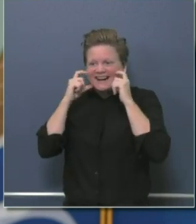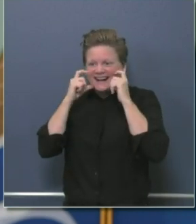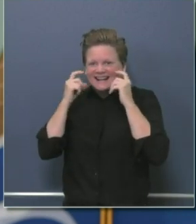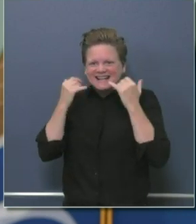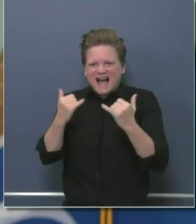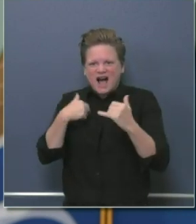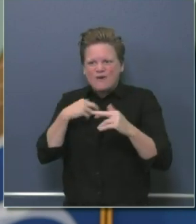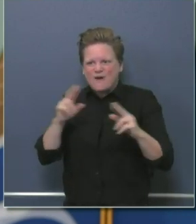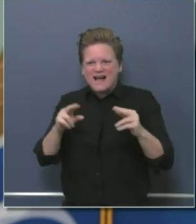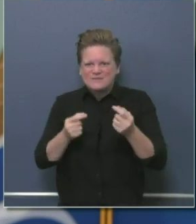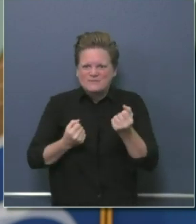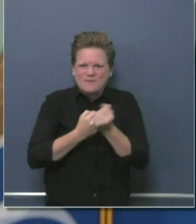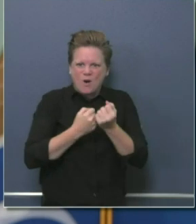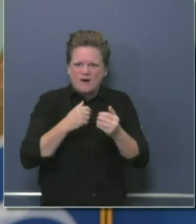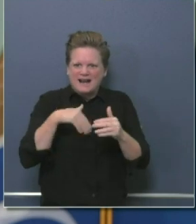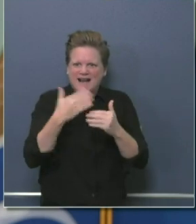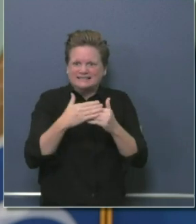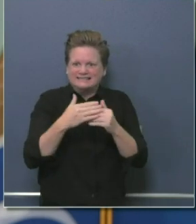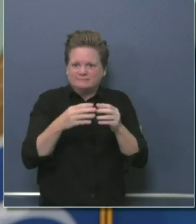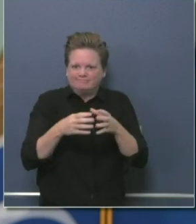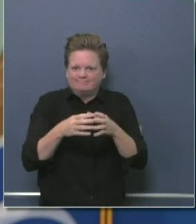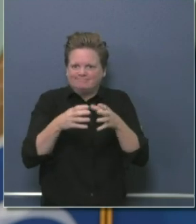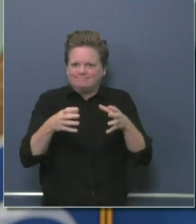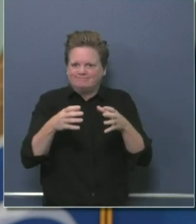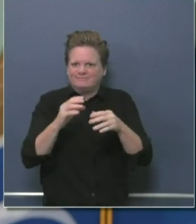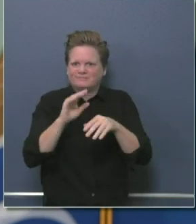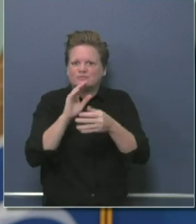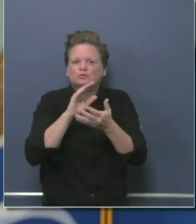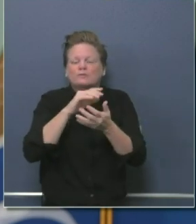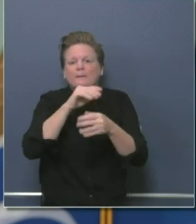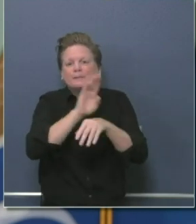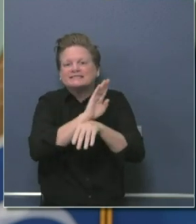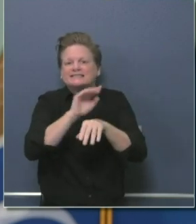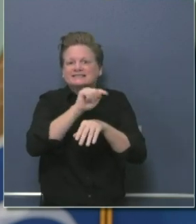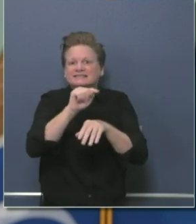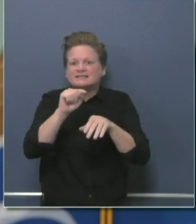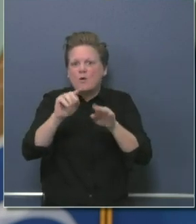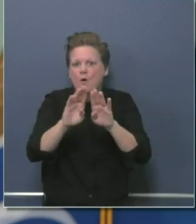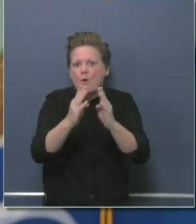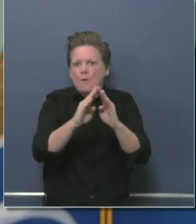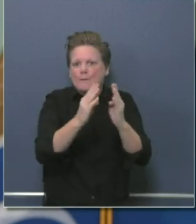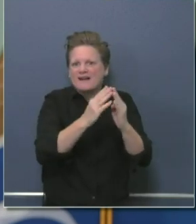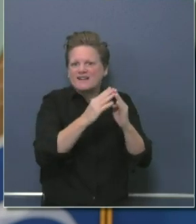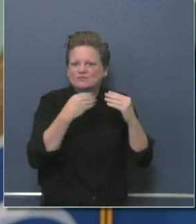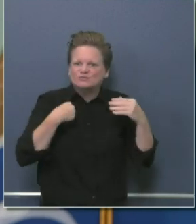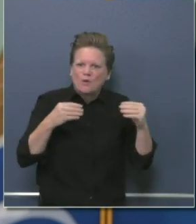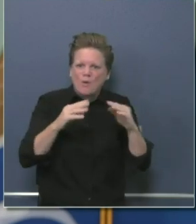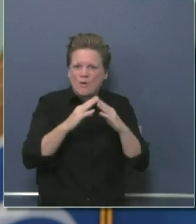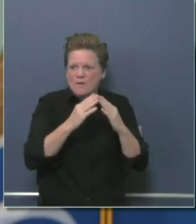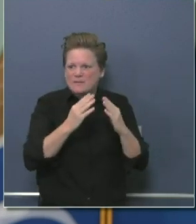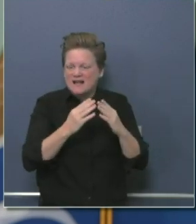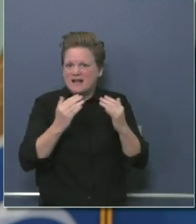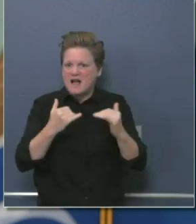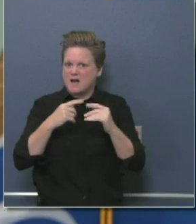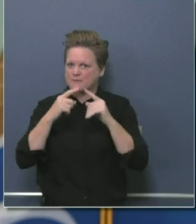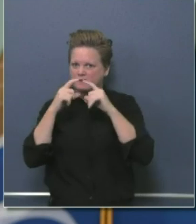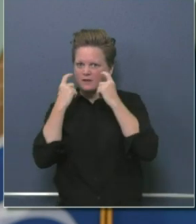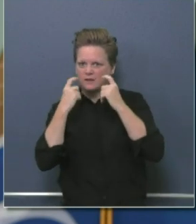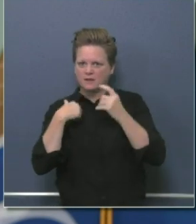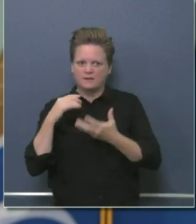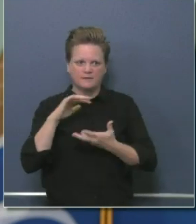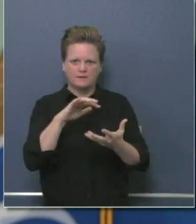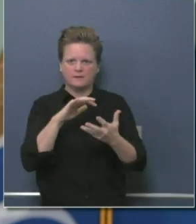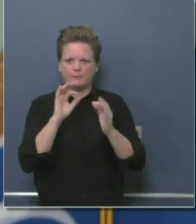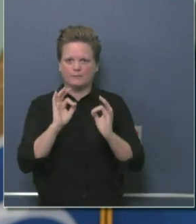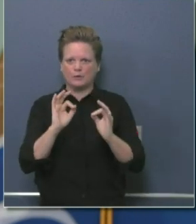this week. And we are for a number of other reasons, not just testing, the tracing that we talked about. Today is the first